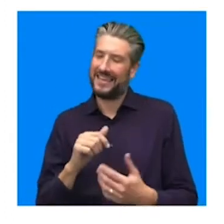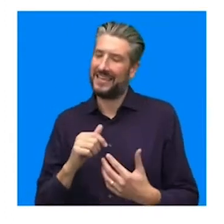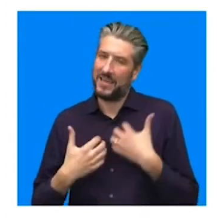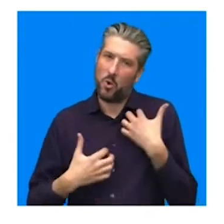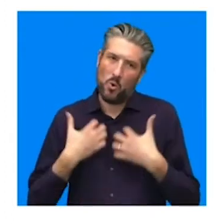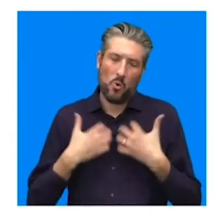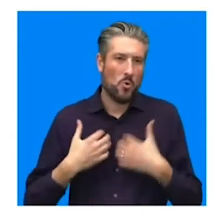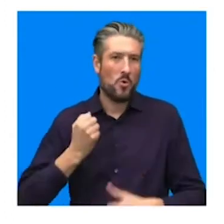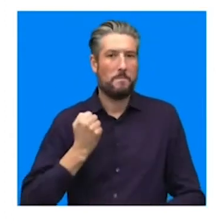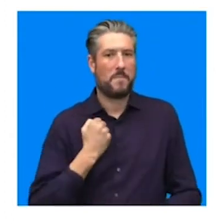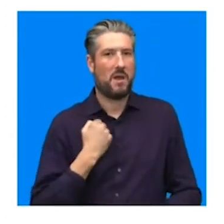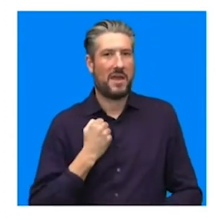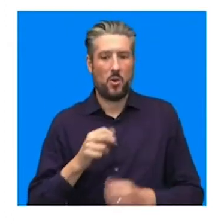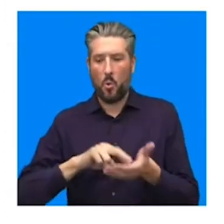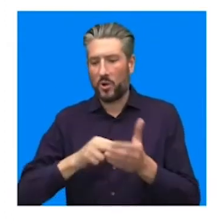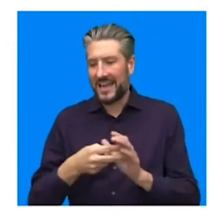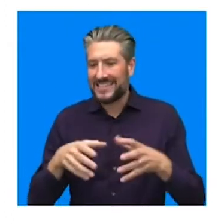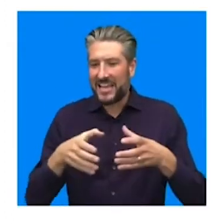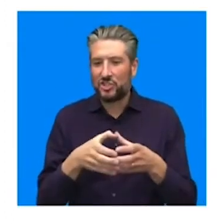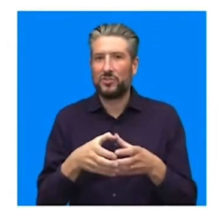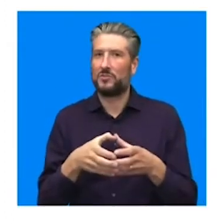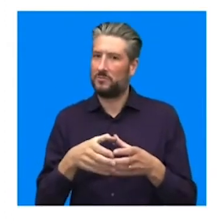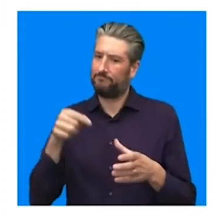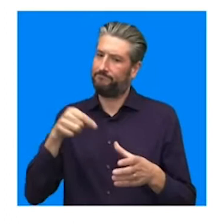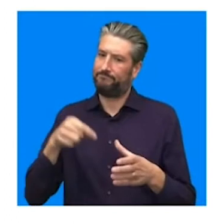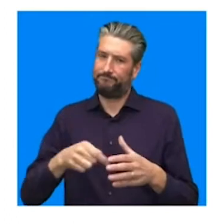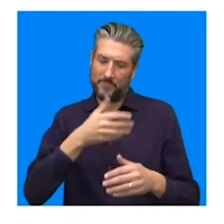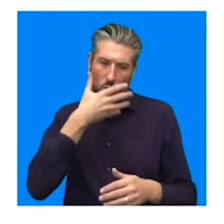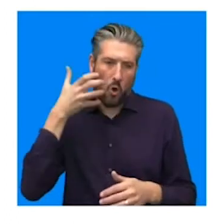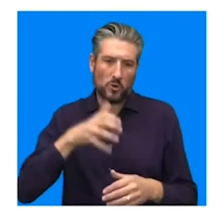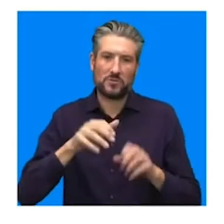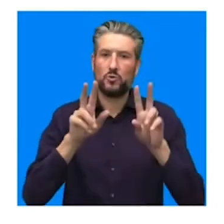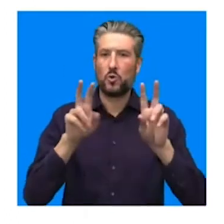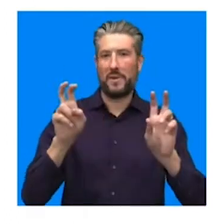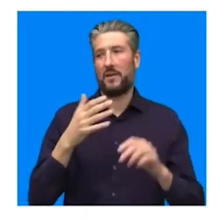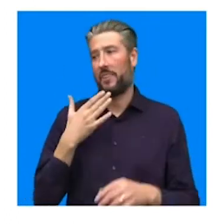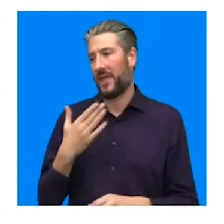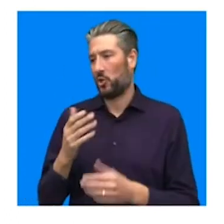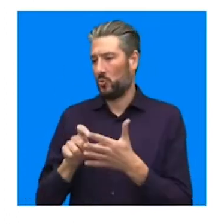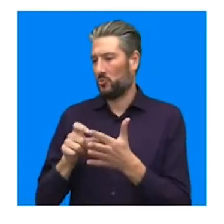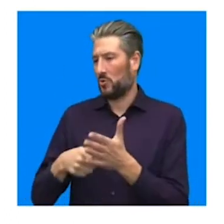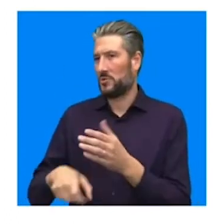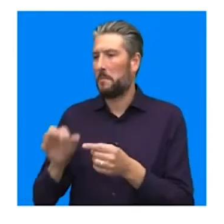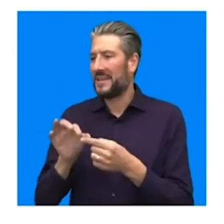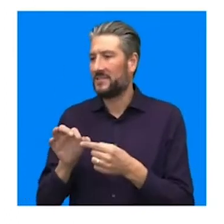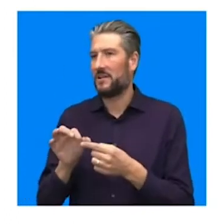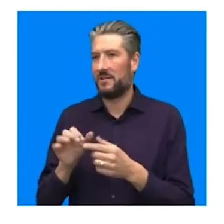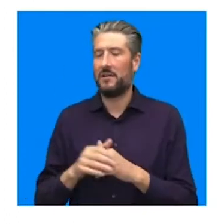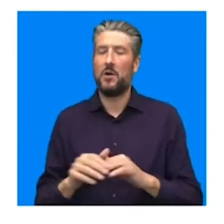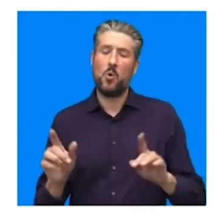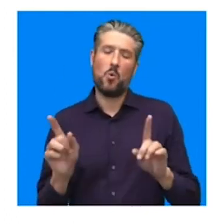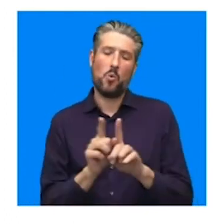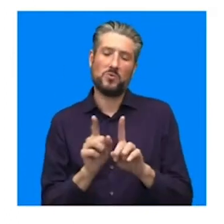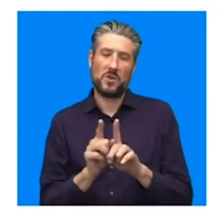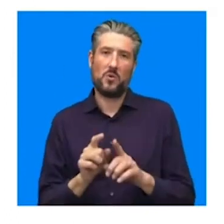Global Initiative for Inclusive ICTs. And thank you, Dr. Pineda, for setting that up so well. World Enabled and Dr. Pineda have